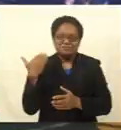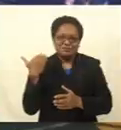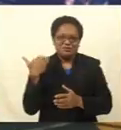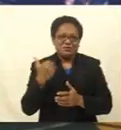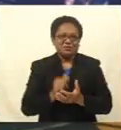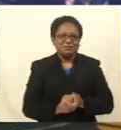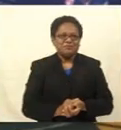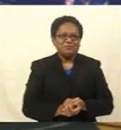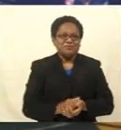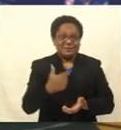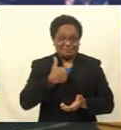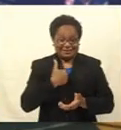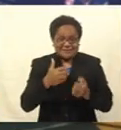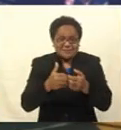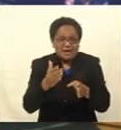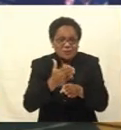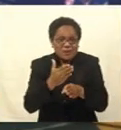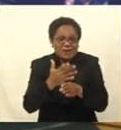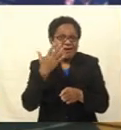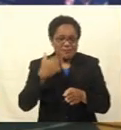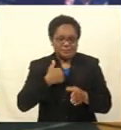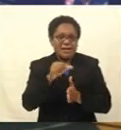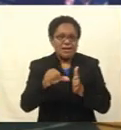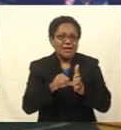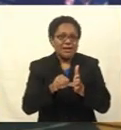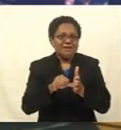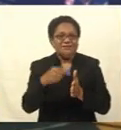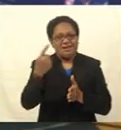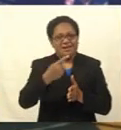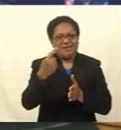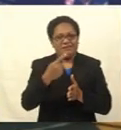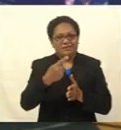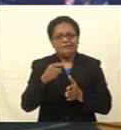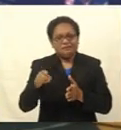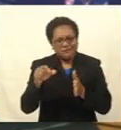I started walking when I was 11. Tough times were there.